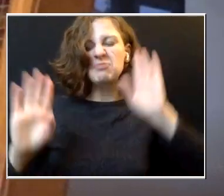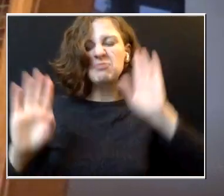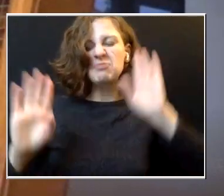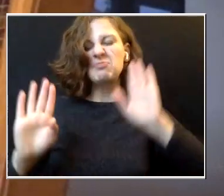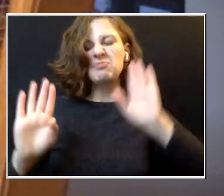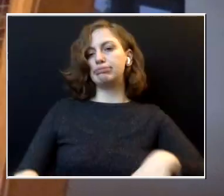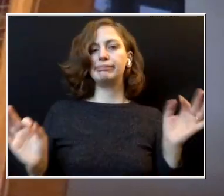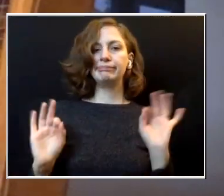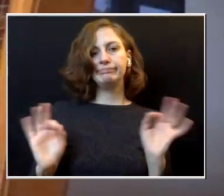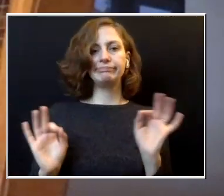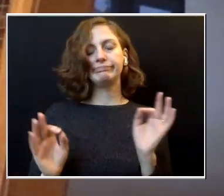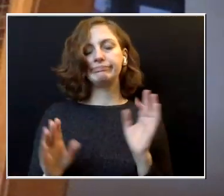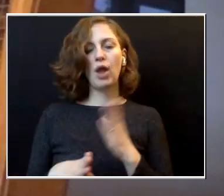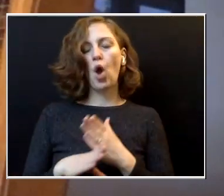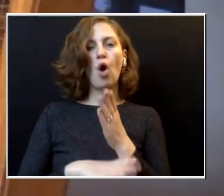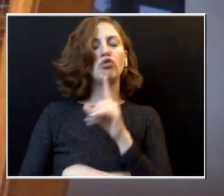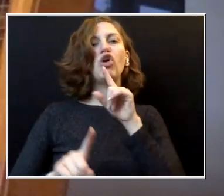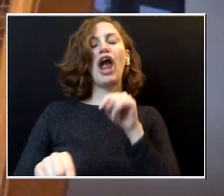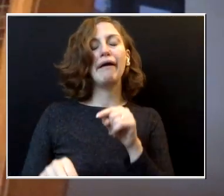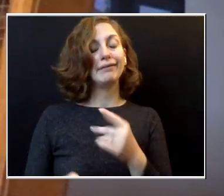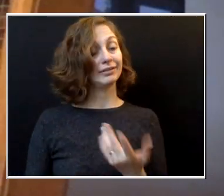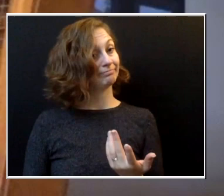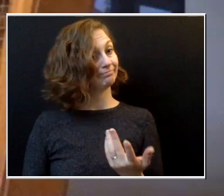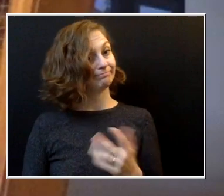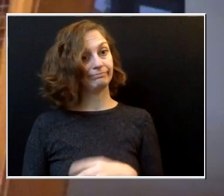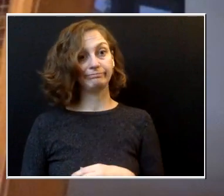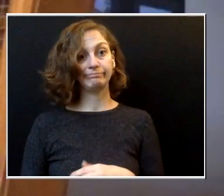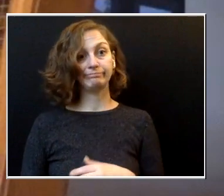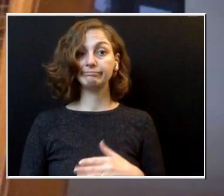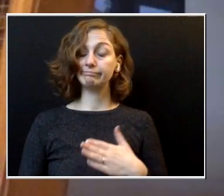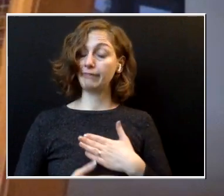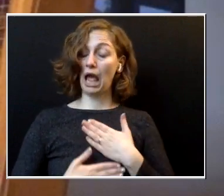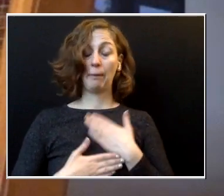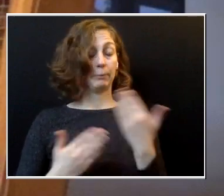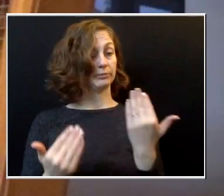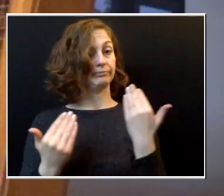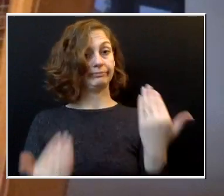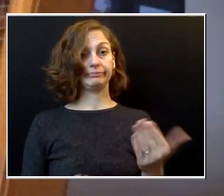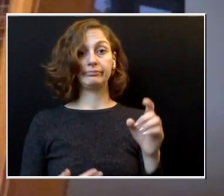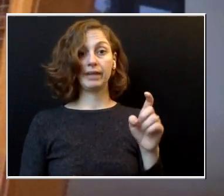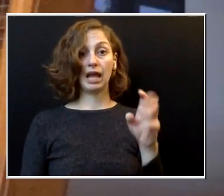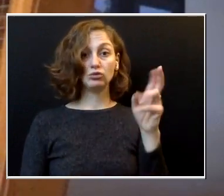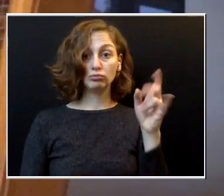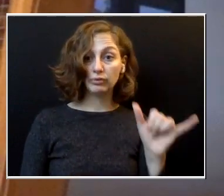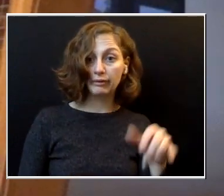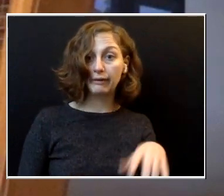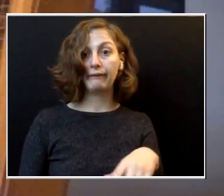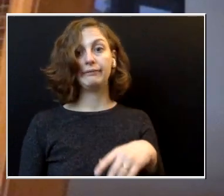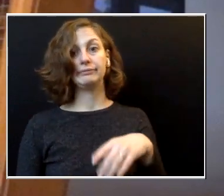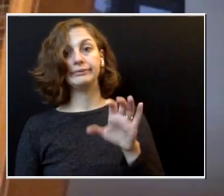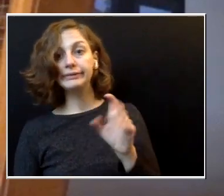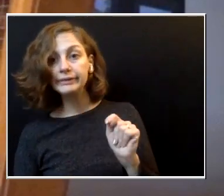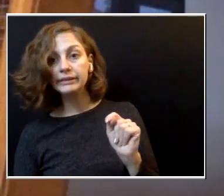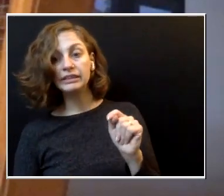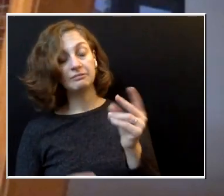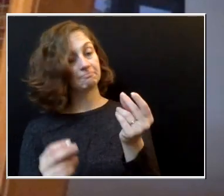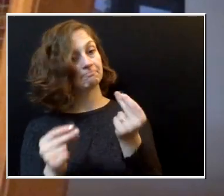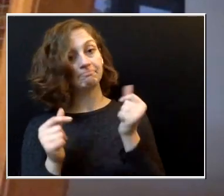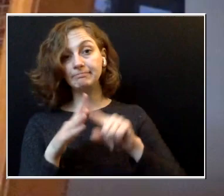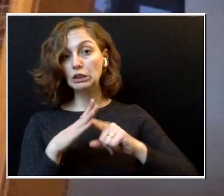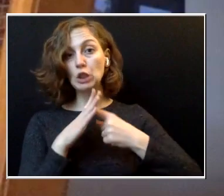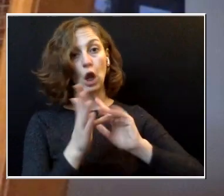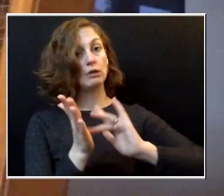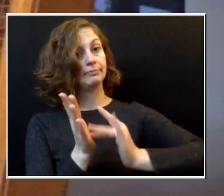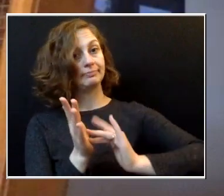followed through with what needed to be done, and I was immediately put on OFEV, and I told them I wanted to see